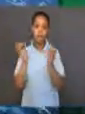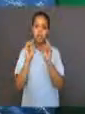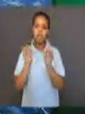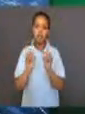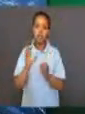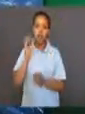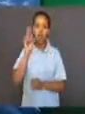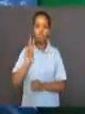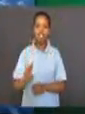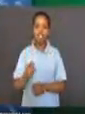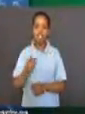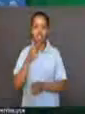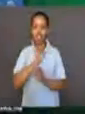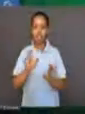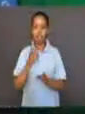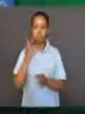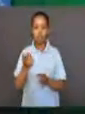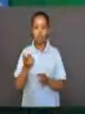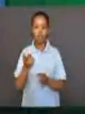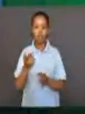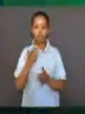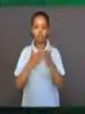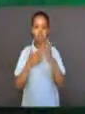oxygen in the Earth's atmosphere.